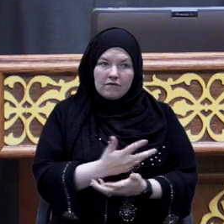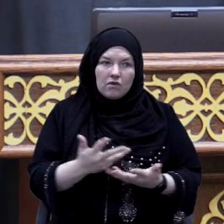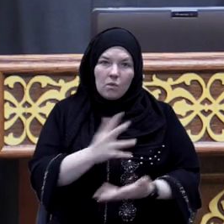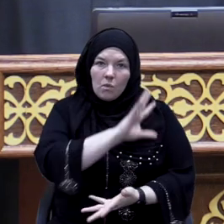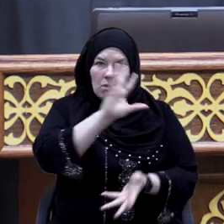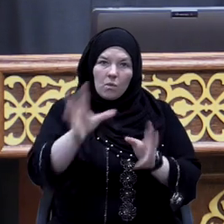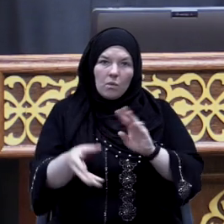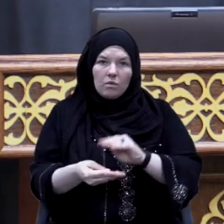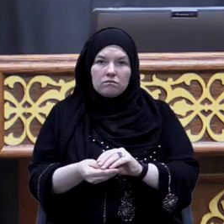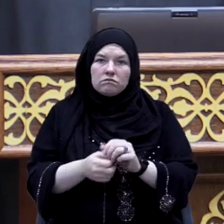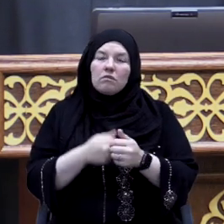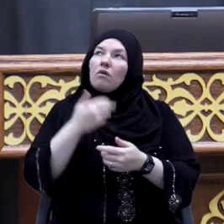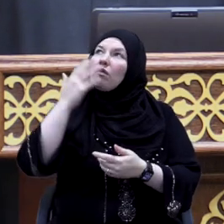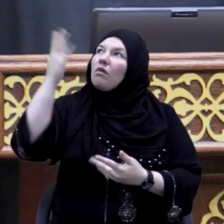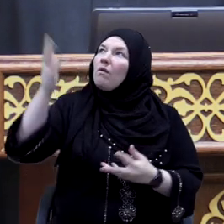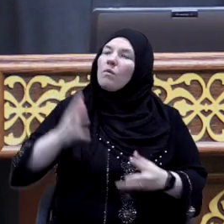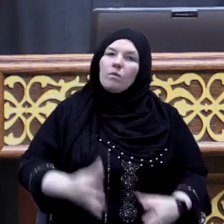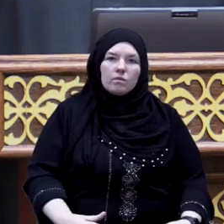of it belongs to Allah.